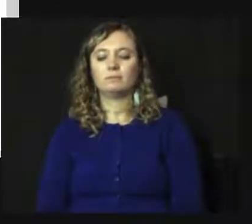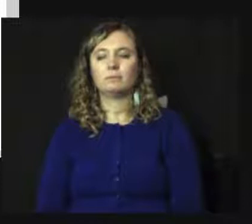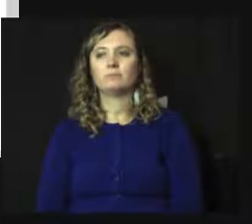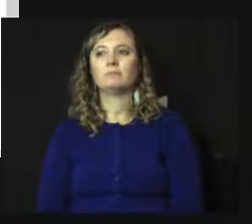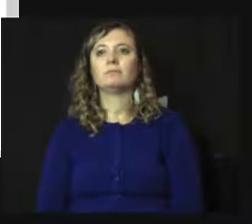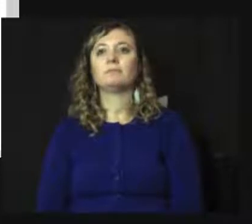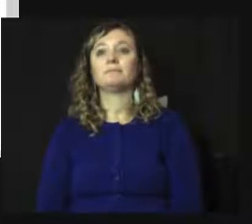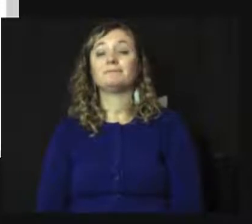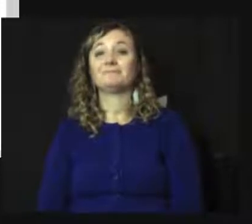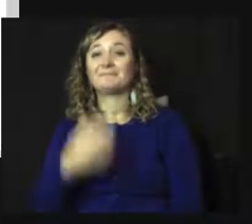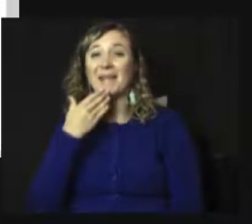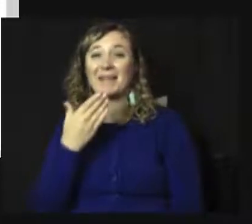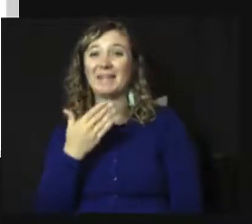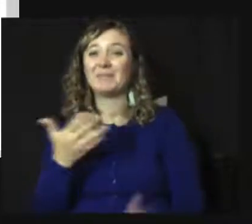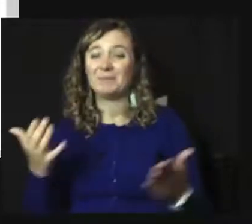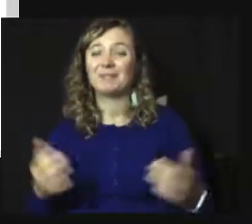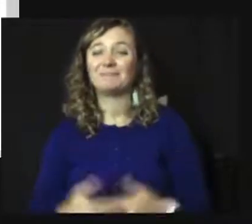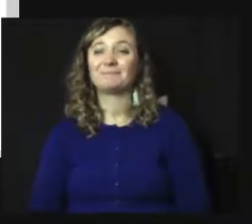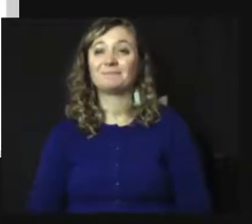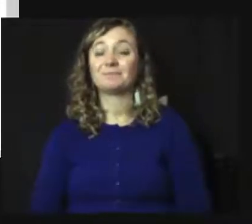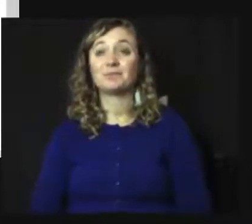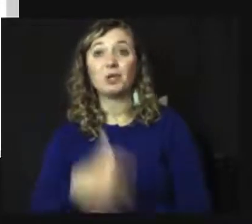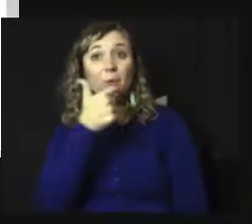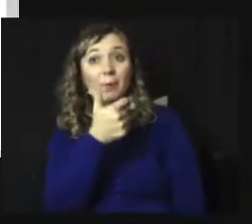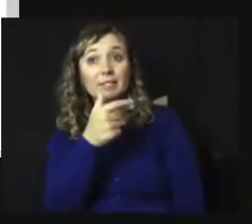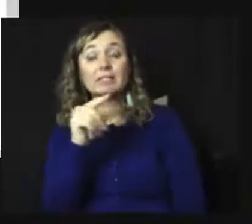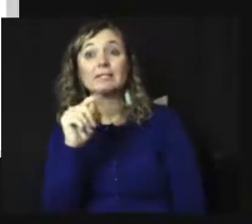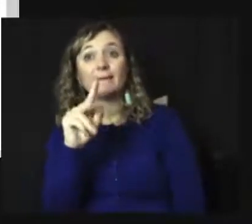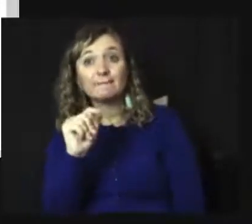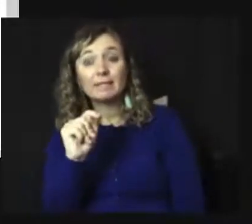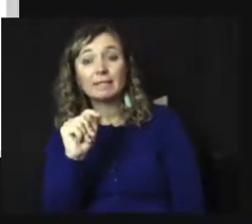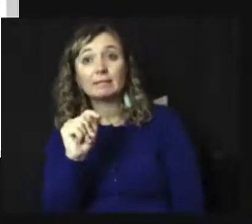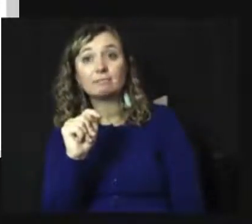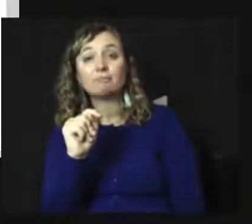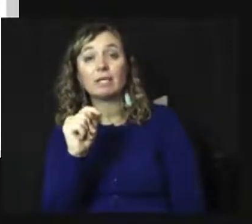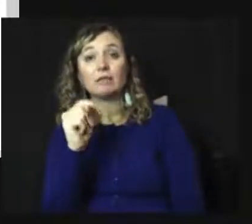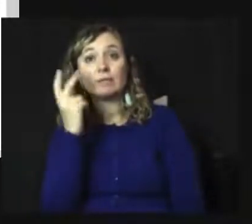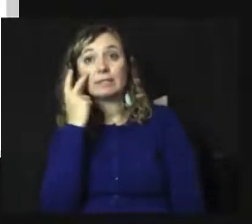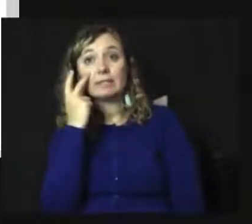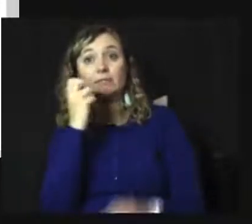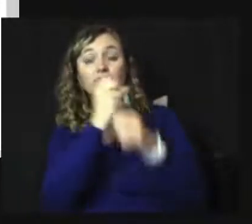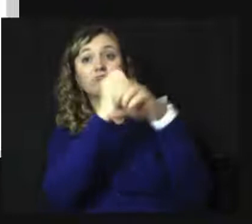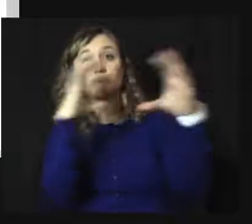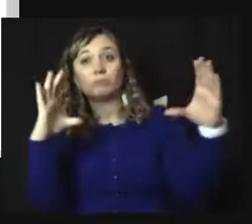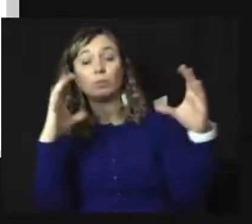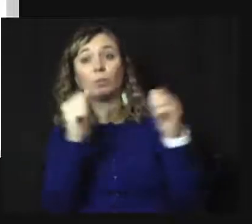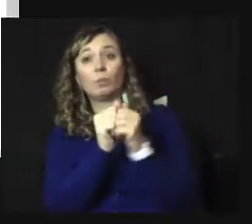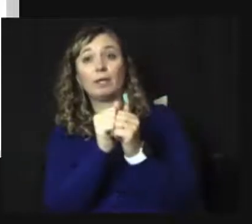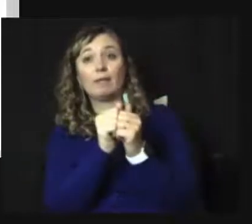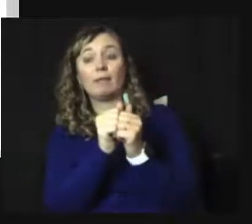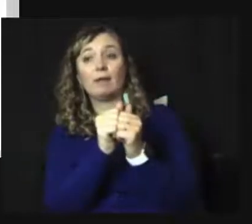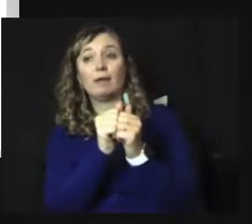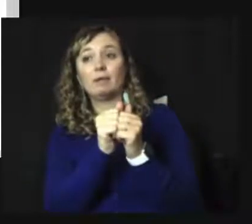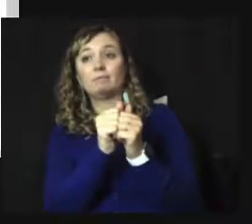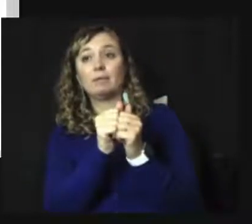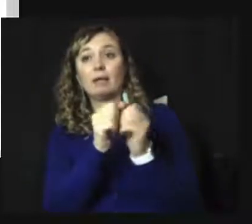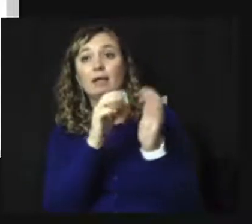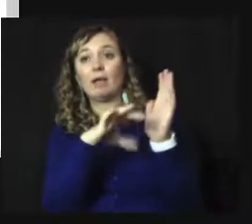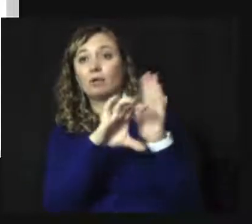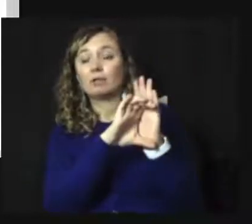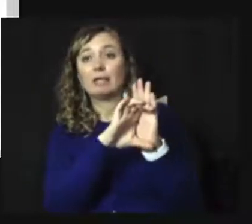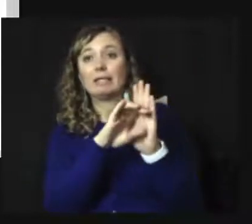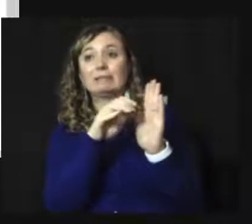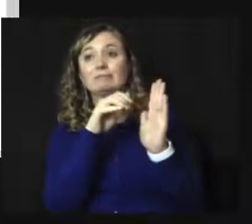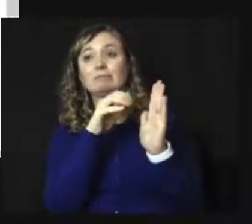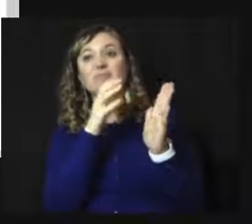Thank you so much. So you're watching TV with a friend. There's a scene with like a dubious portrayal of autistic people. What can you say?